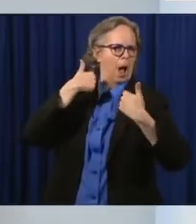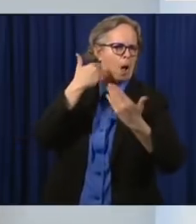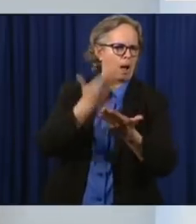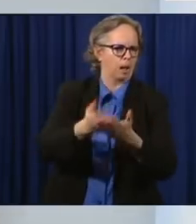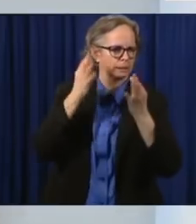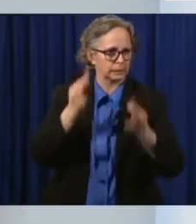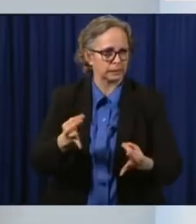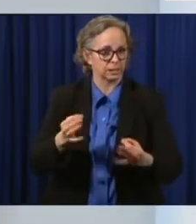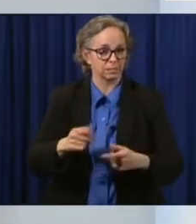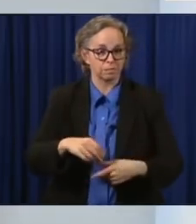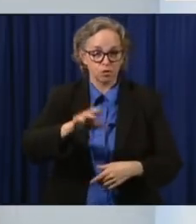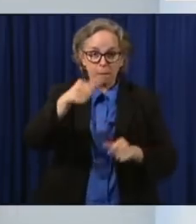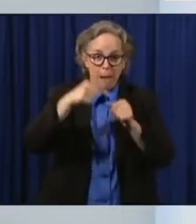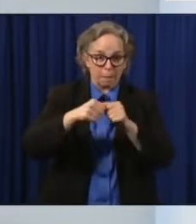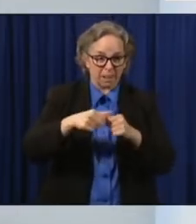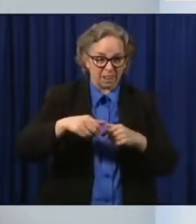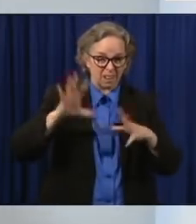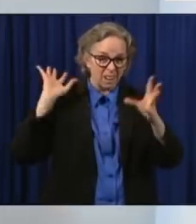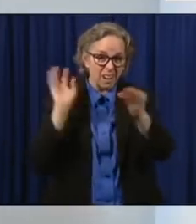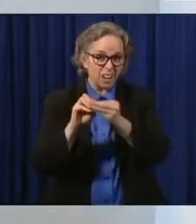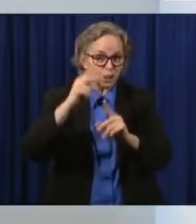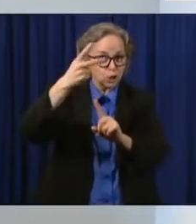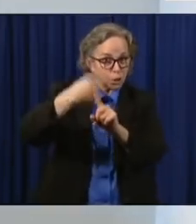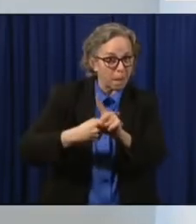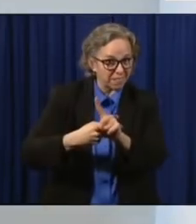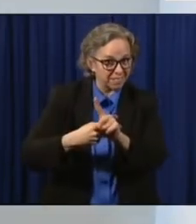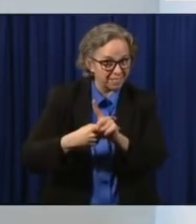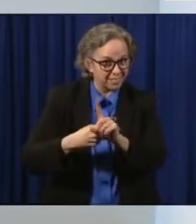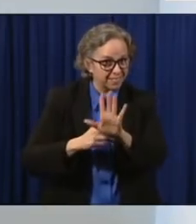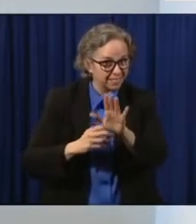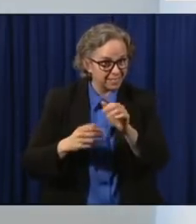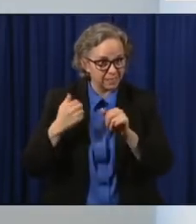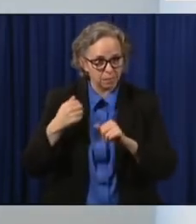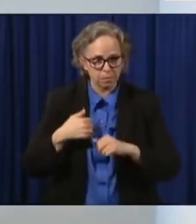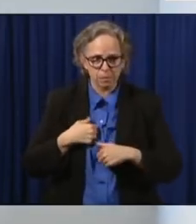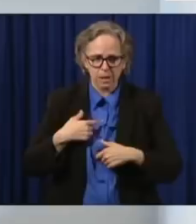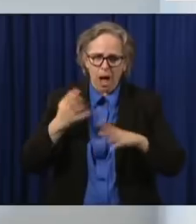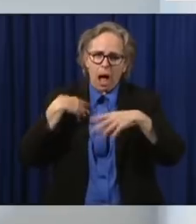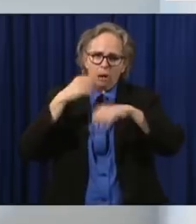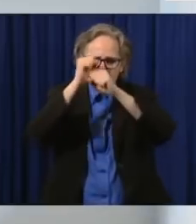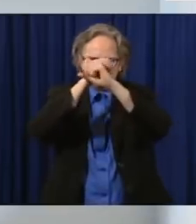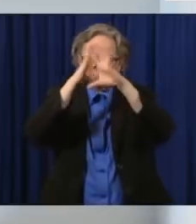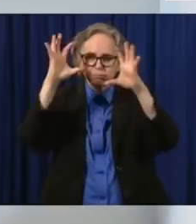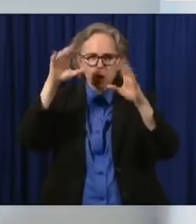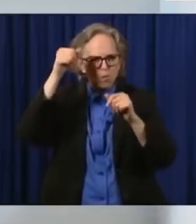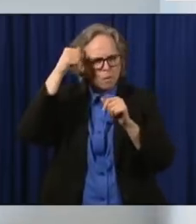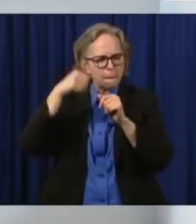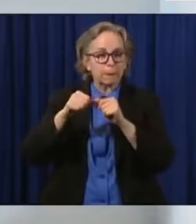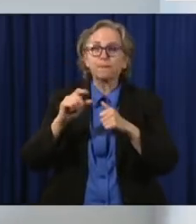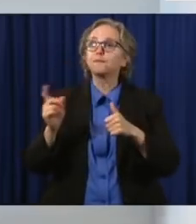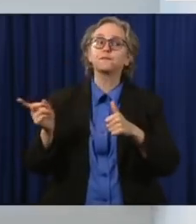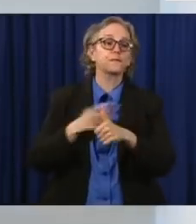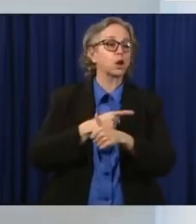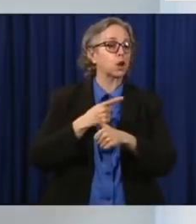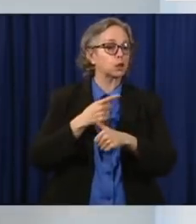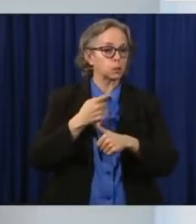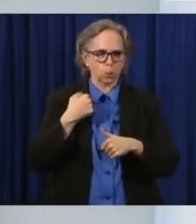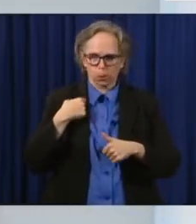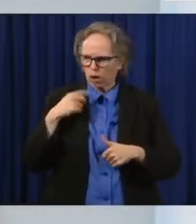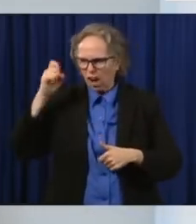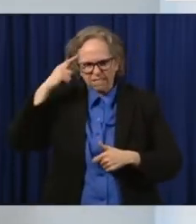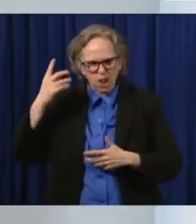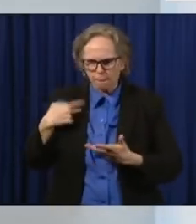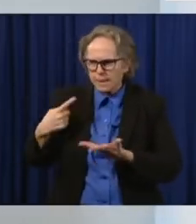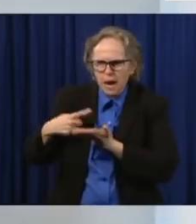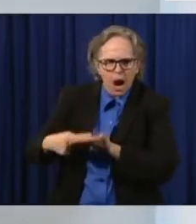I remember the first time I talked to the governor actually about the idea of closing down the Arnold Sports Festival, which was really the